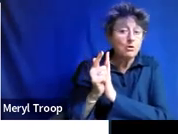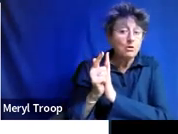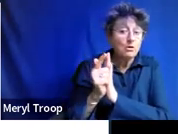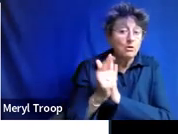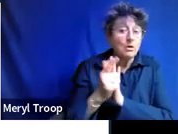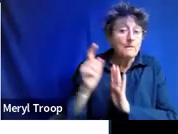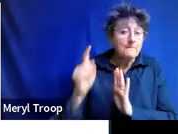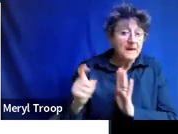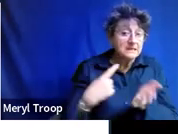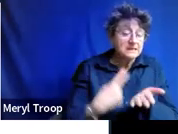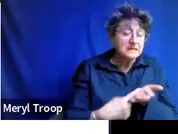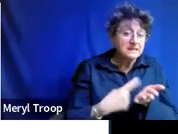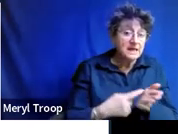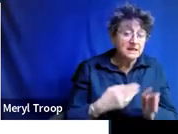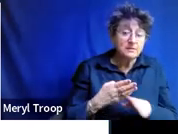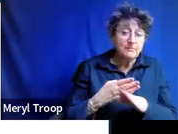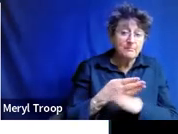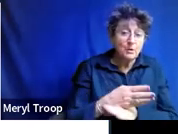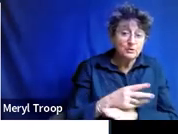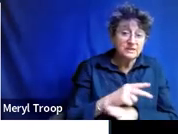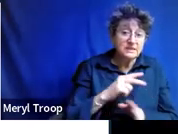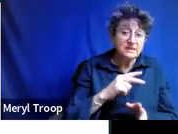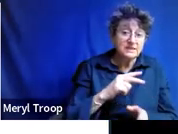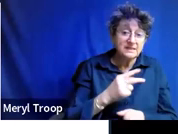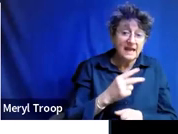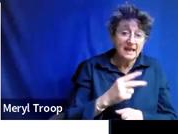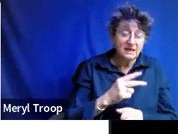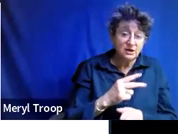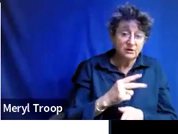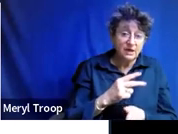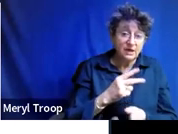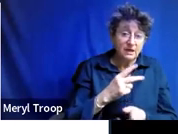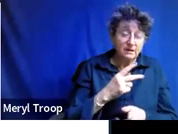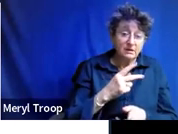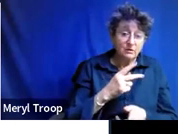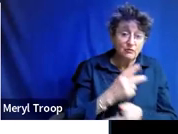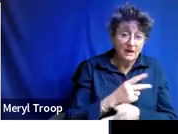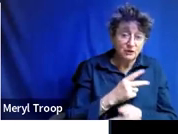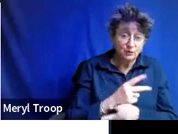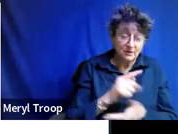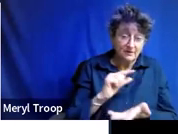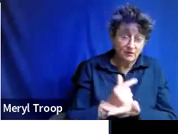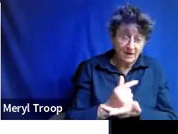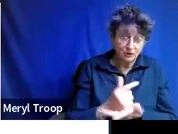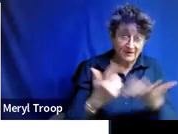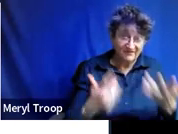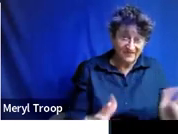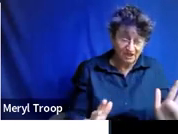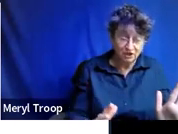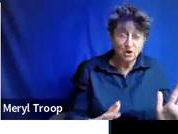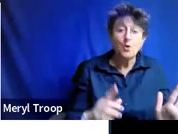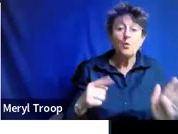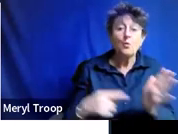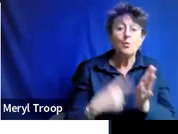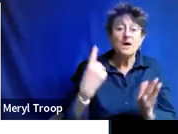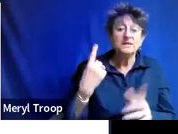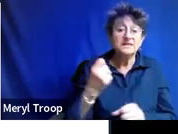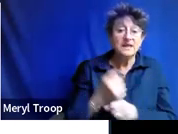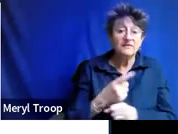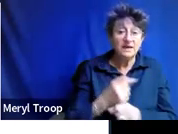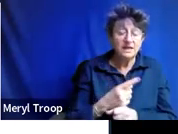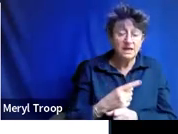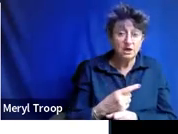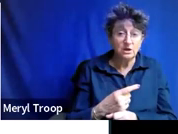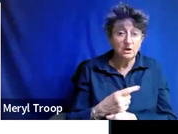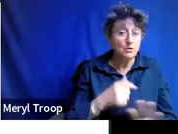discuss post-secondary transition once per year. So you don't necessarily have to check that box for